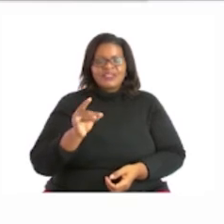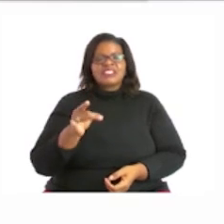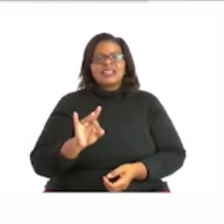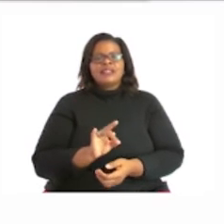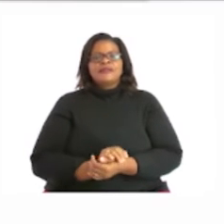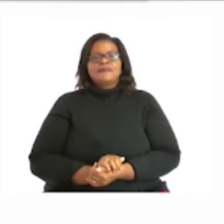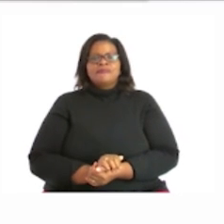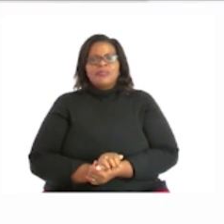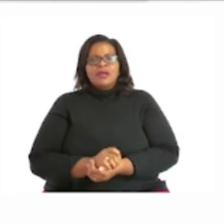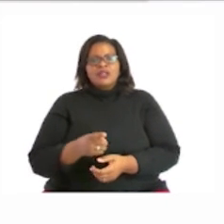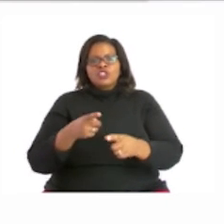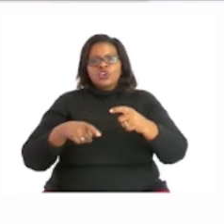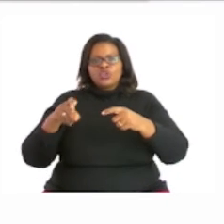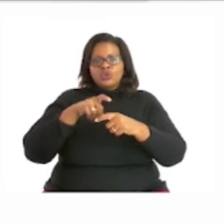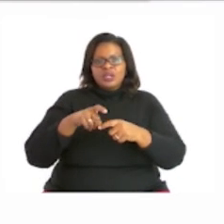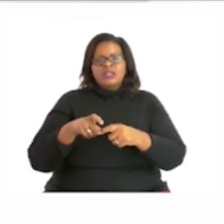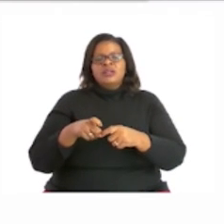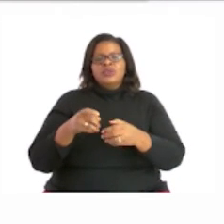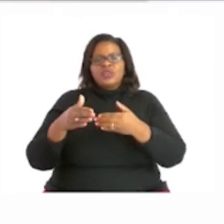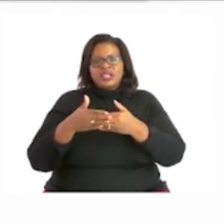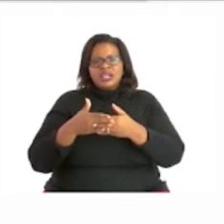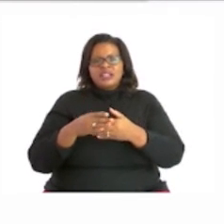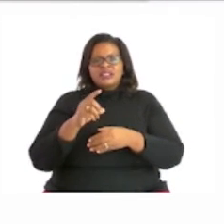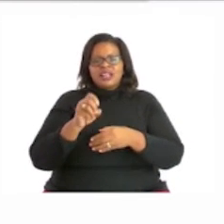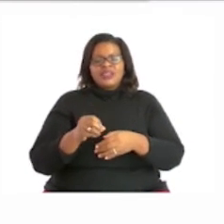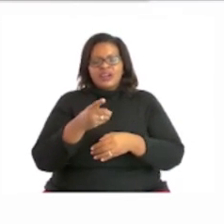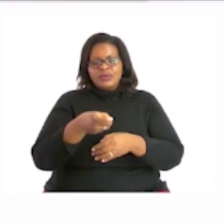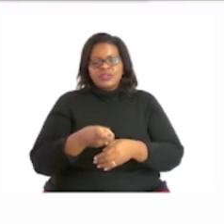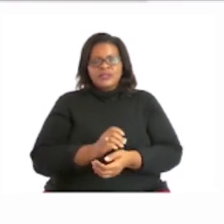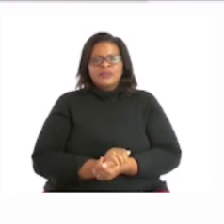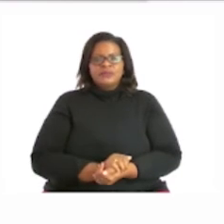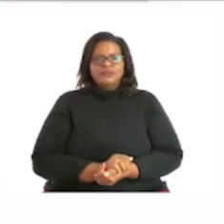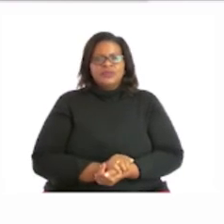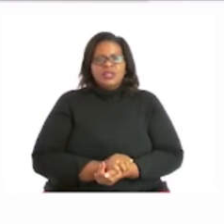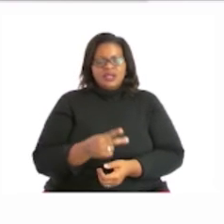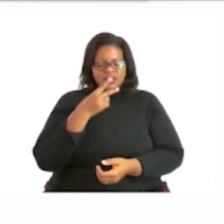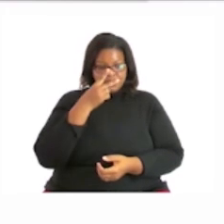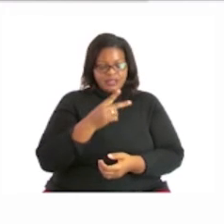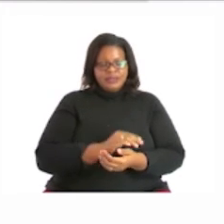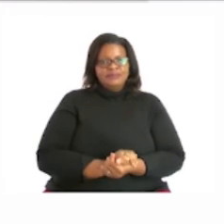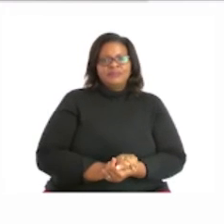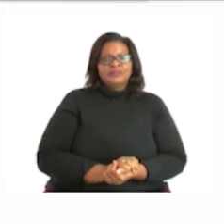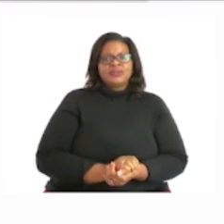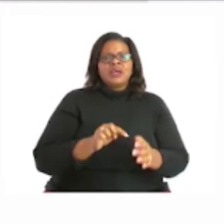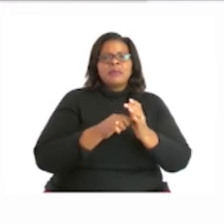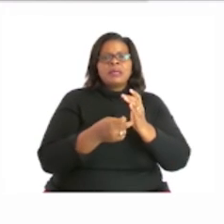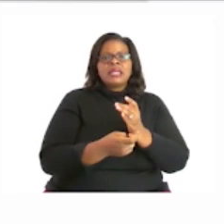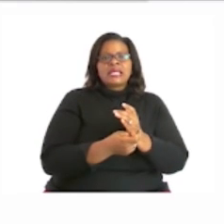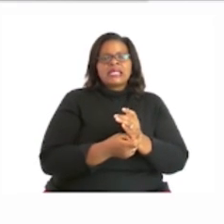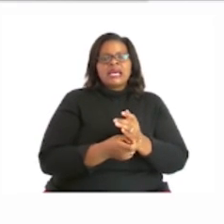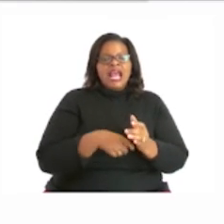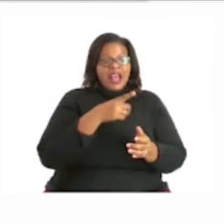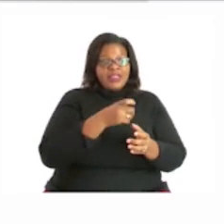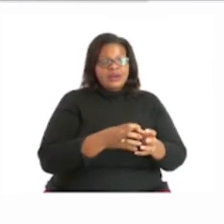78,978 rounded off to the nearest 10,000. Let's read what we said in brackets. The thousands are